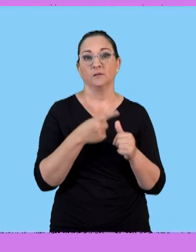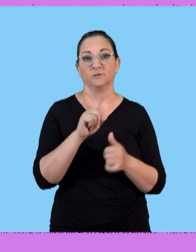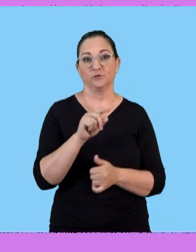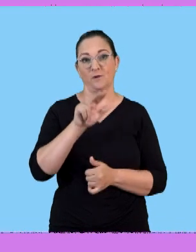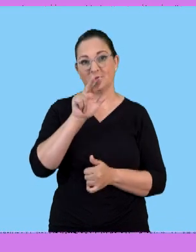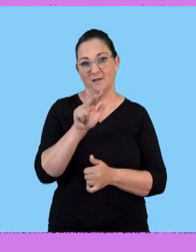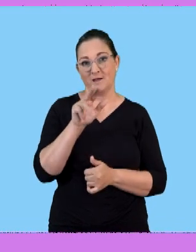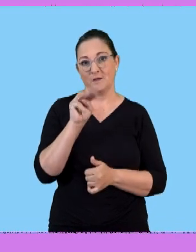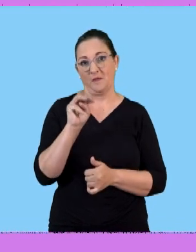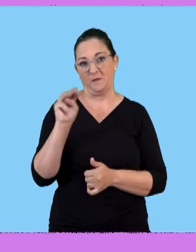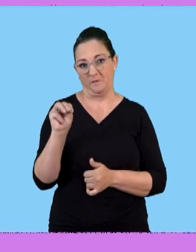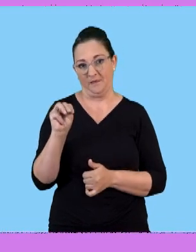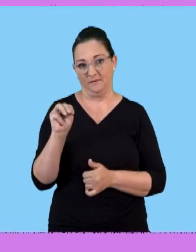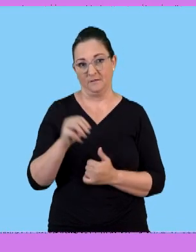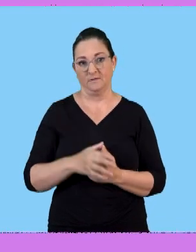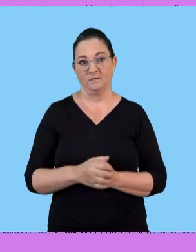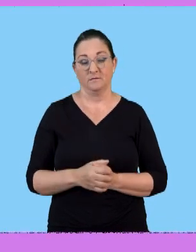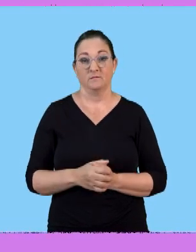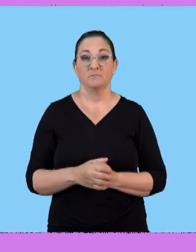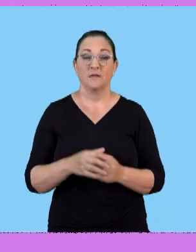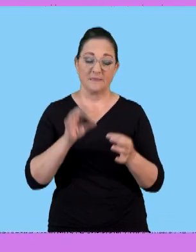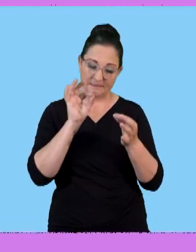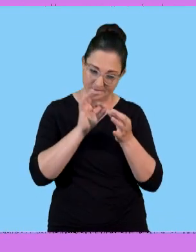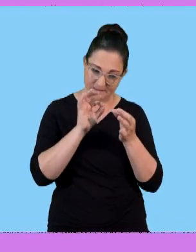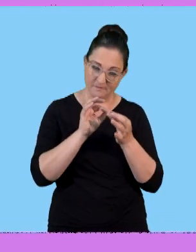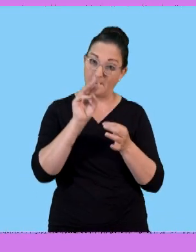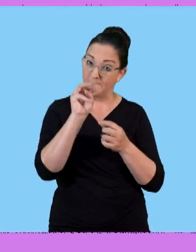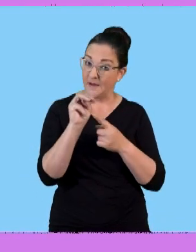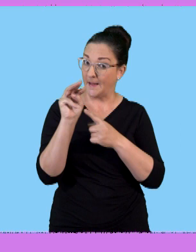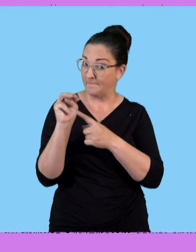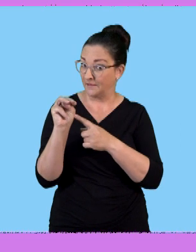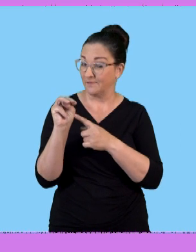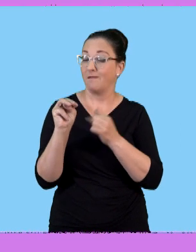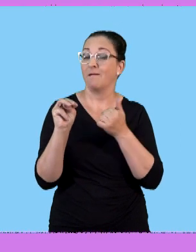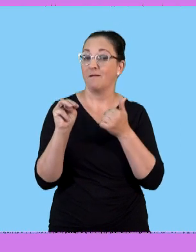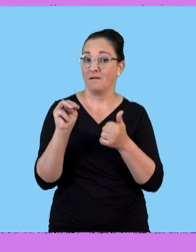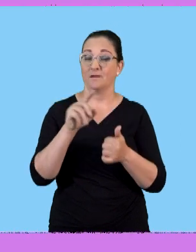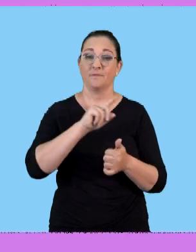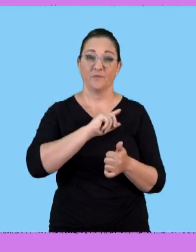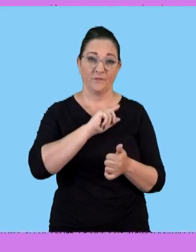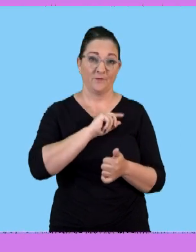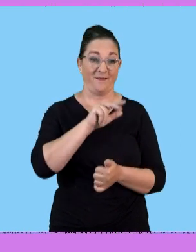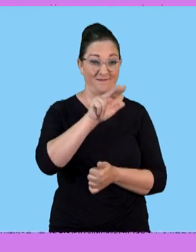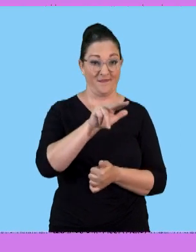of 8 millimeters. Right, very specific, it must be in millimeters. So therefore the answer